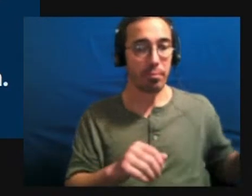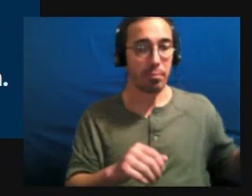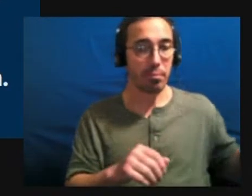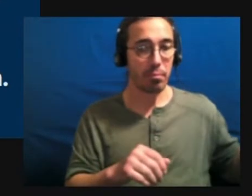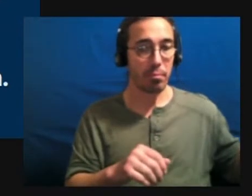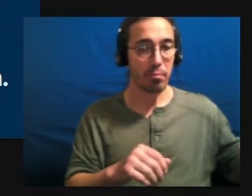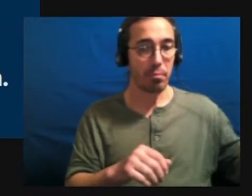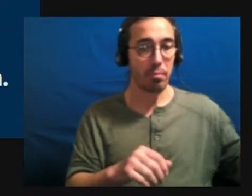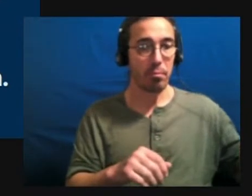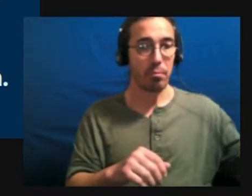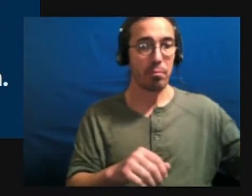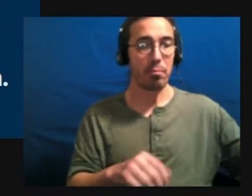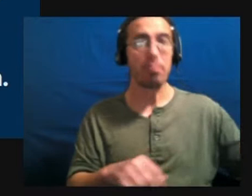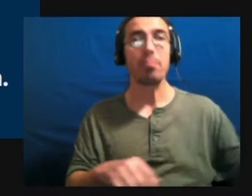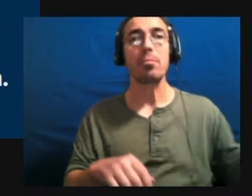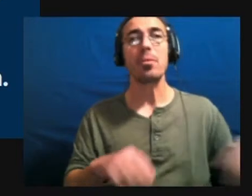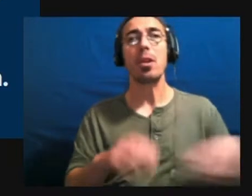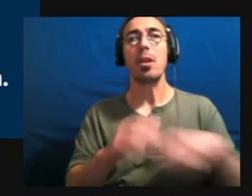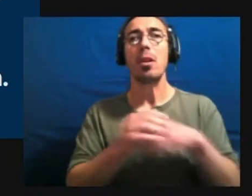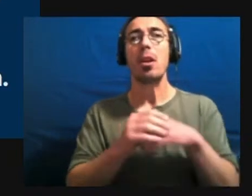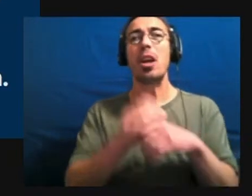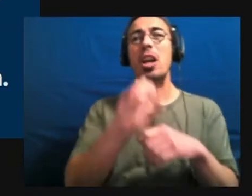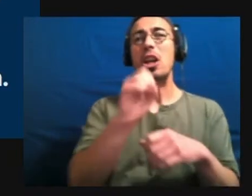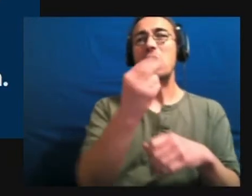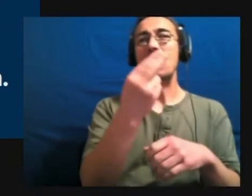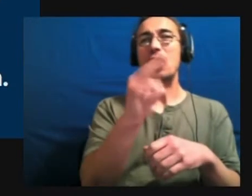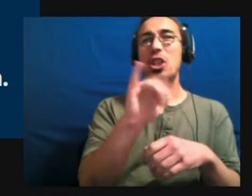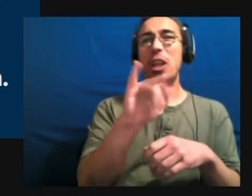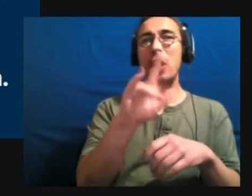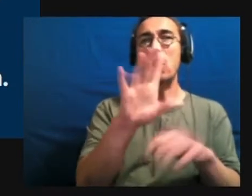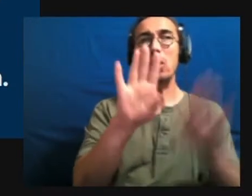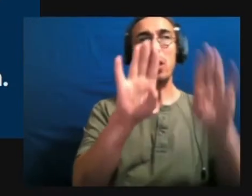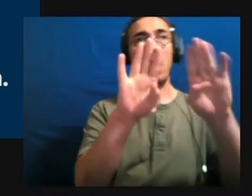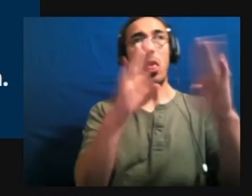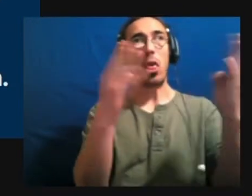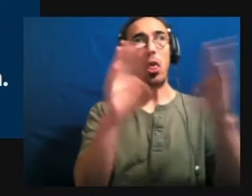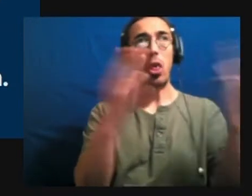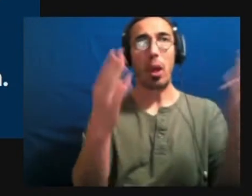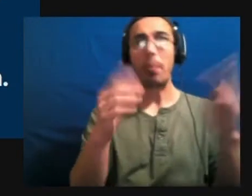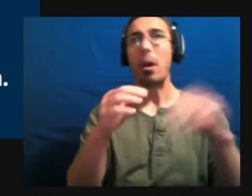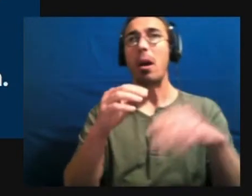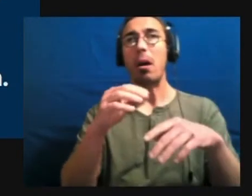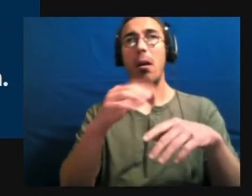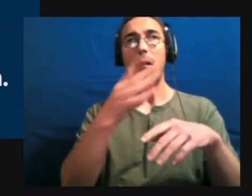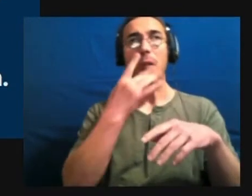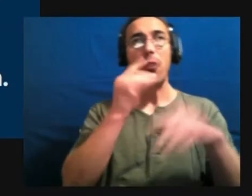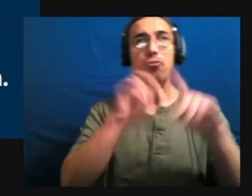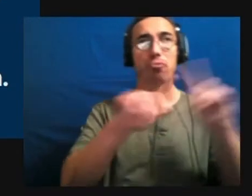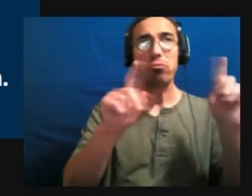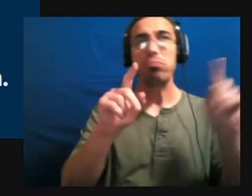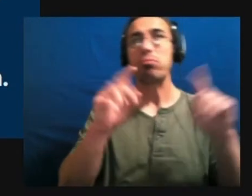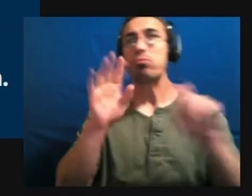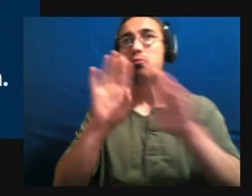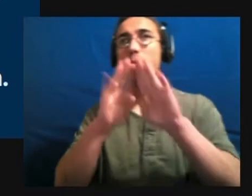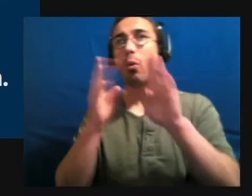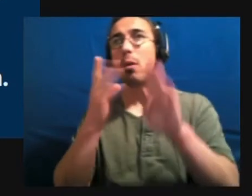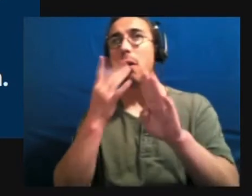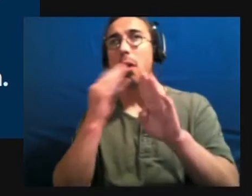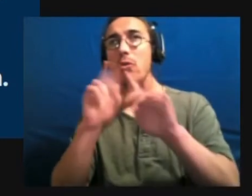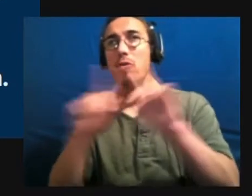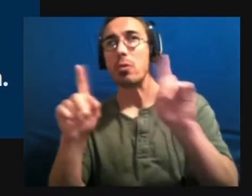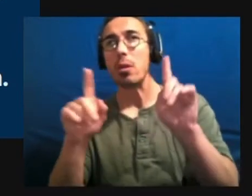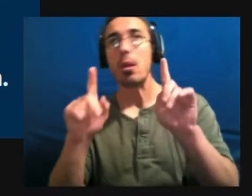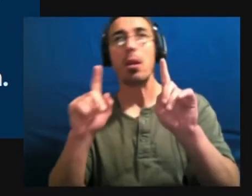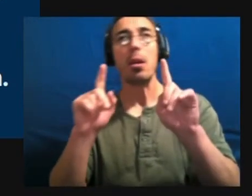roof, your shingles might be a different color, your front door might be a different color. You might have different but tasteful